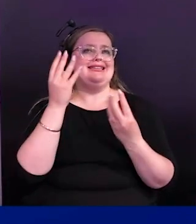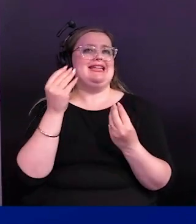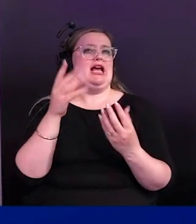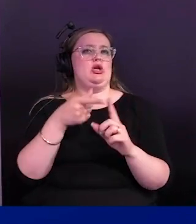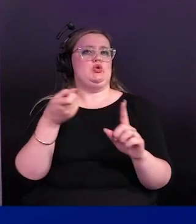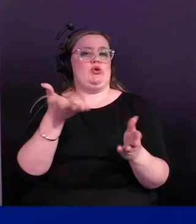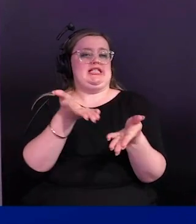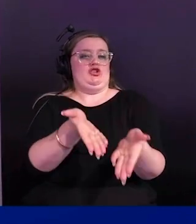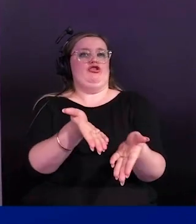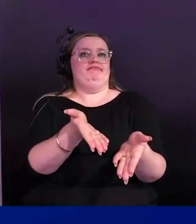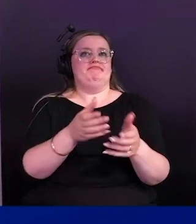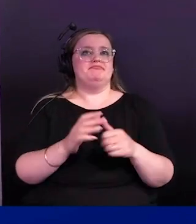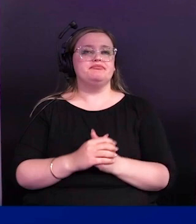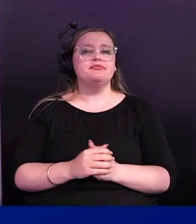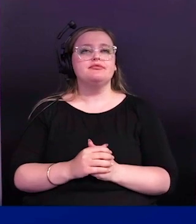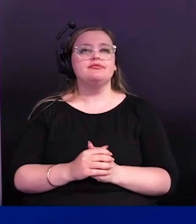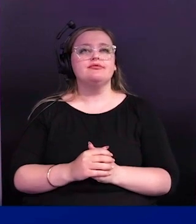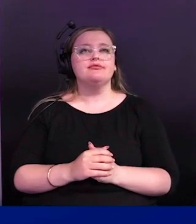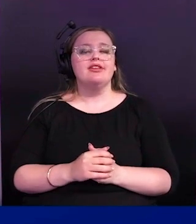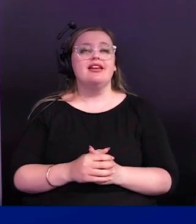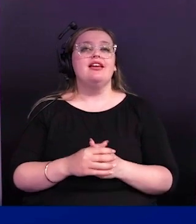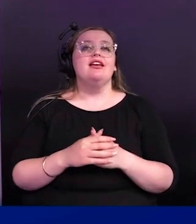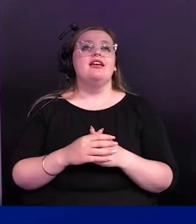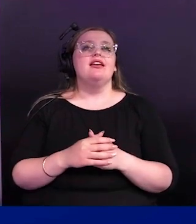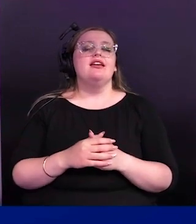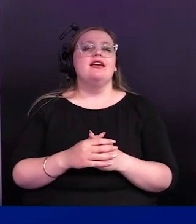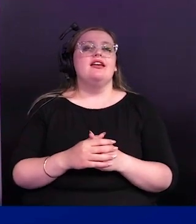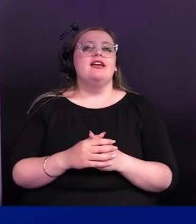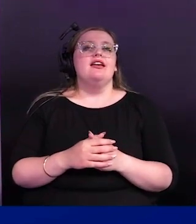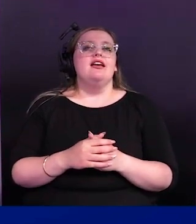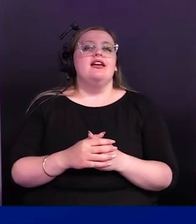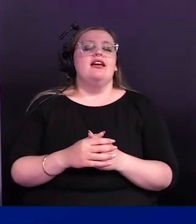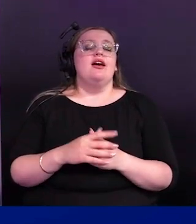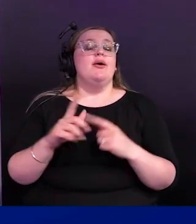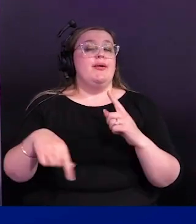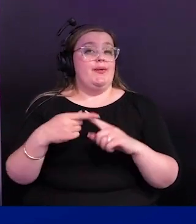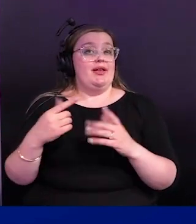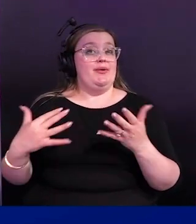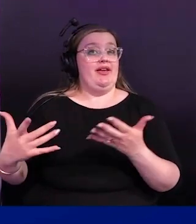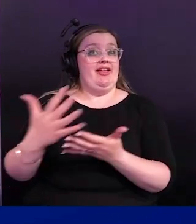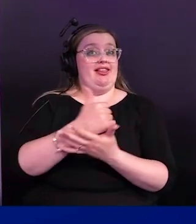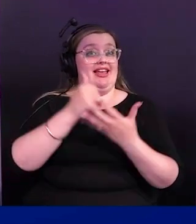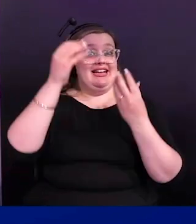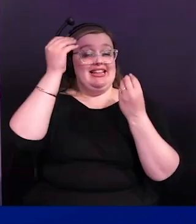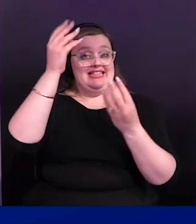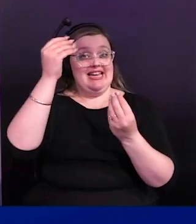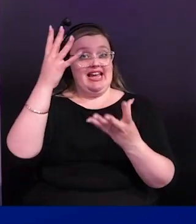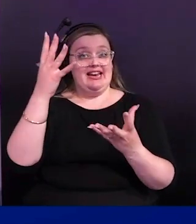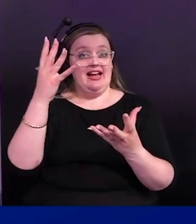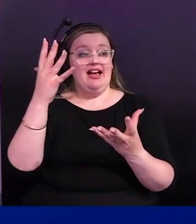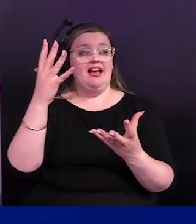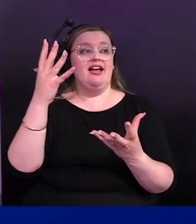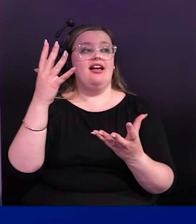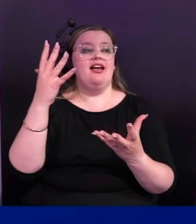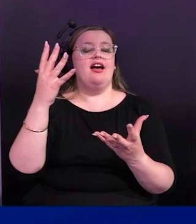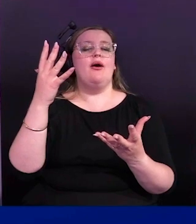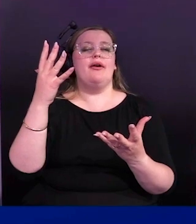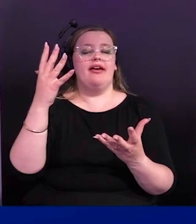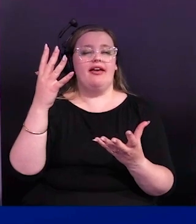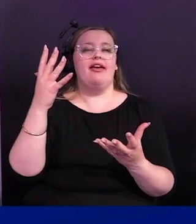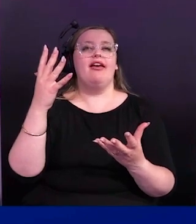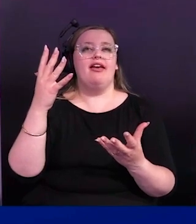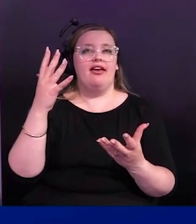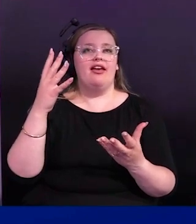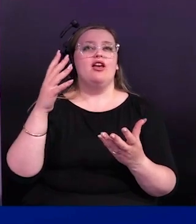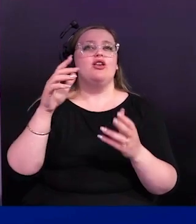location. And once you collect your data, auditable data in the event data store, you can run SQL